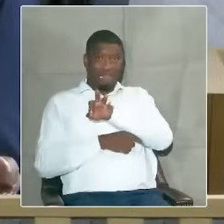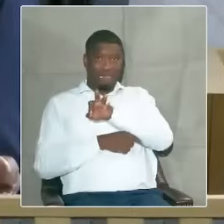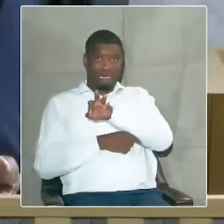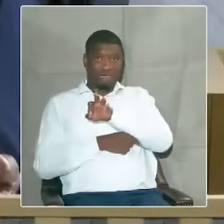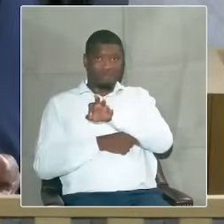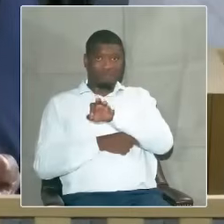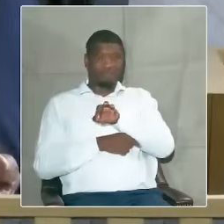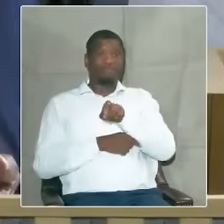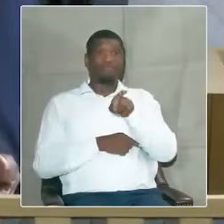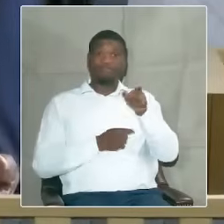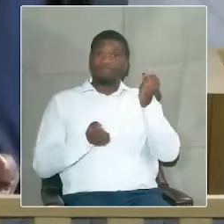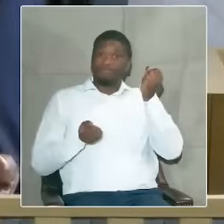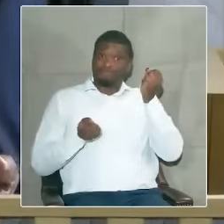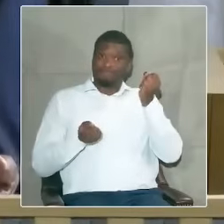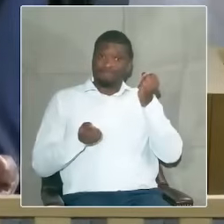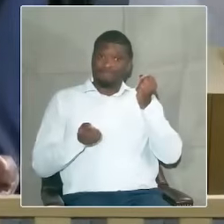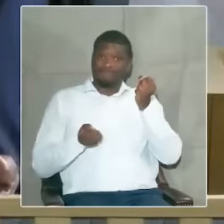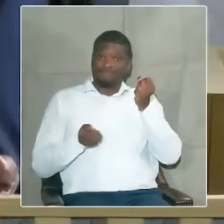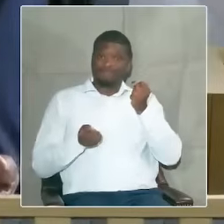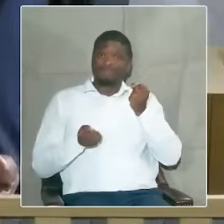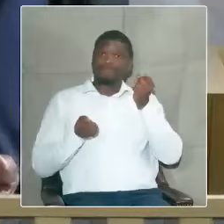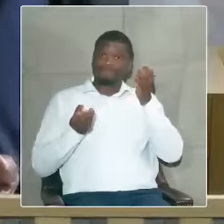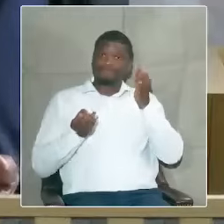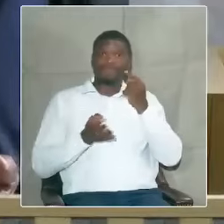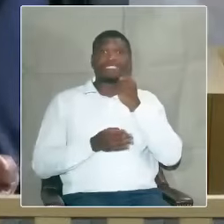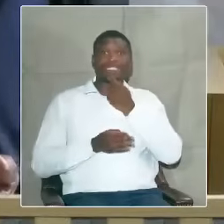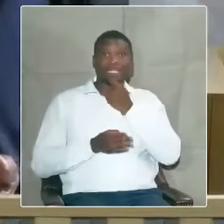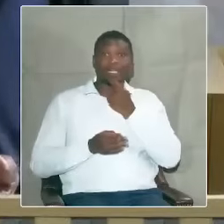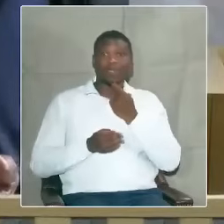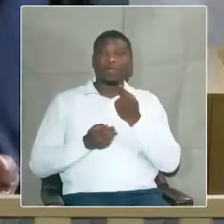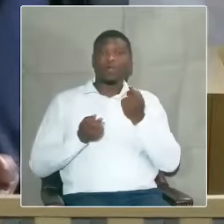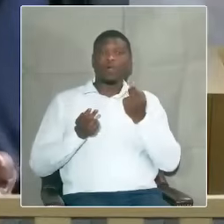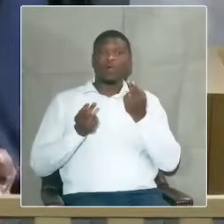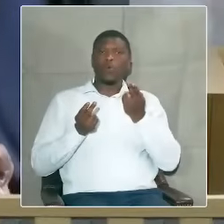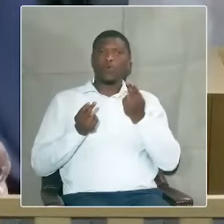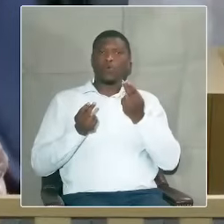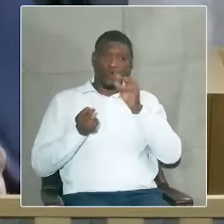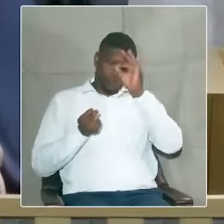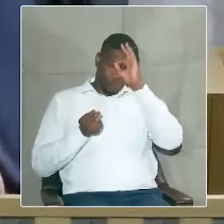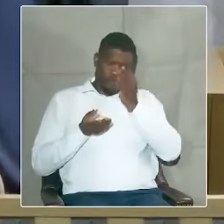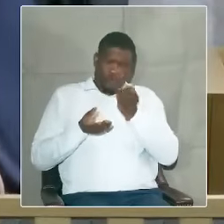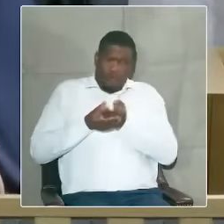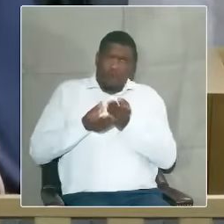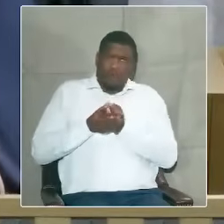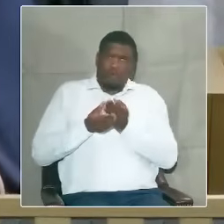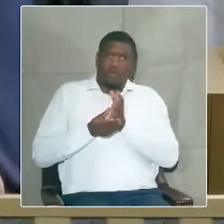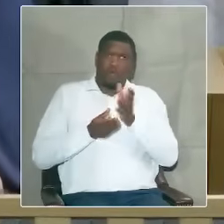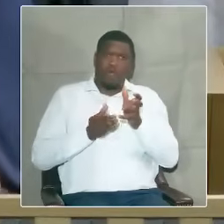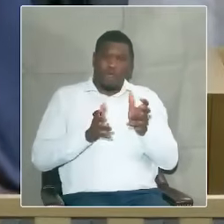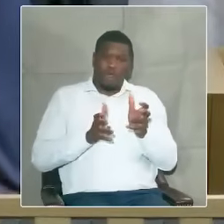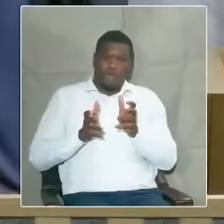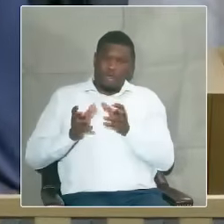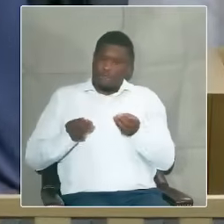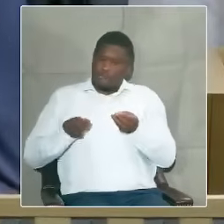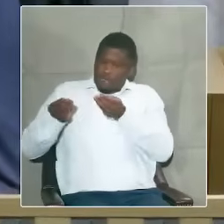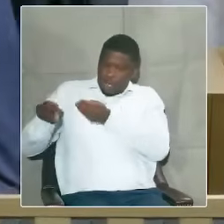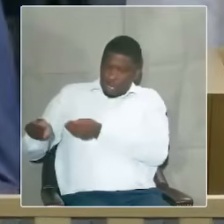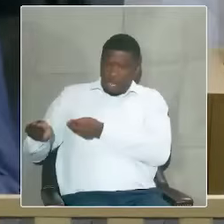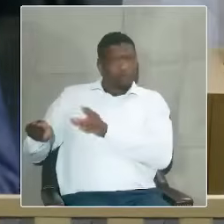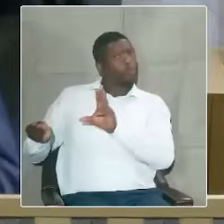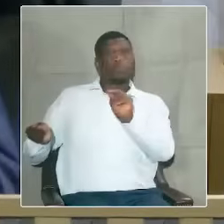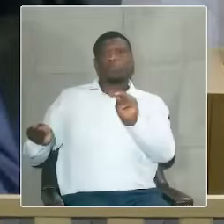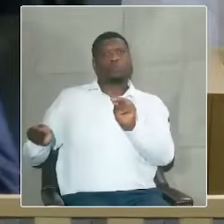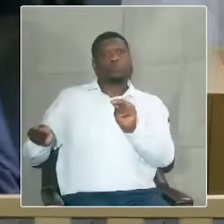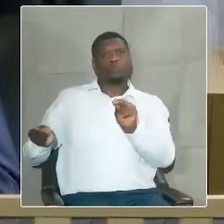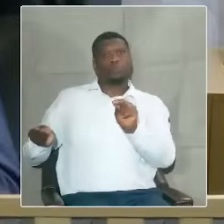131.3, you say no new dockets would be taken by or